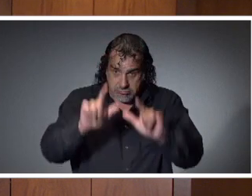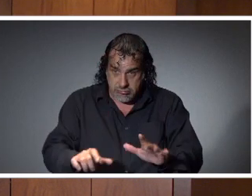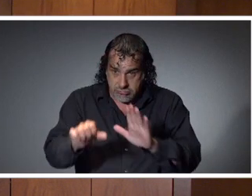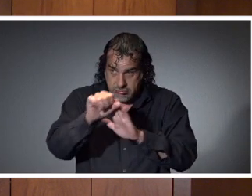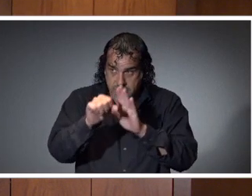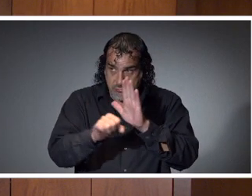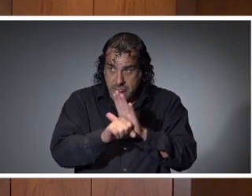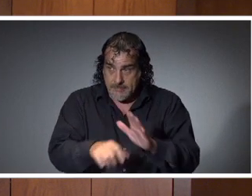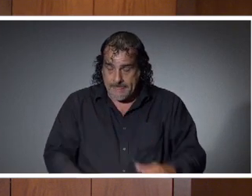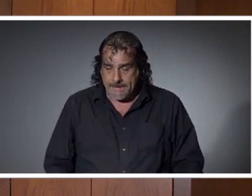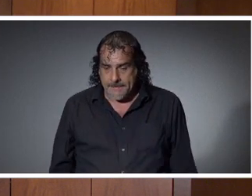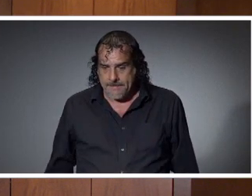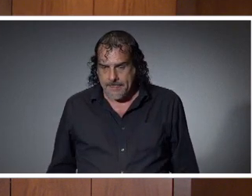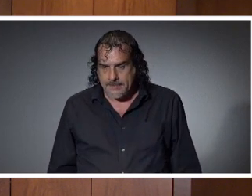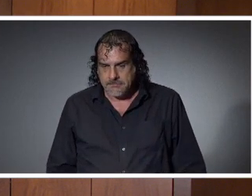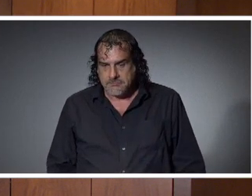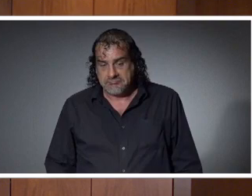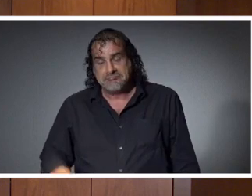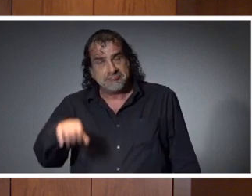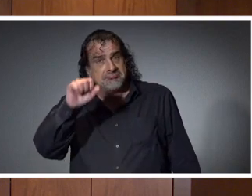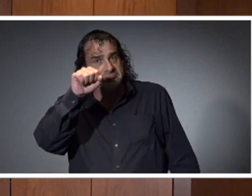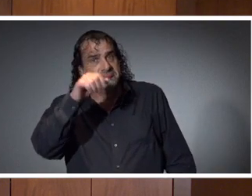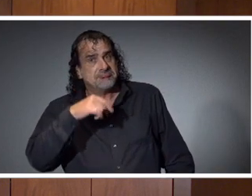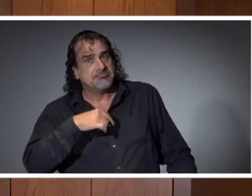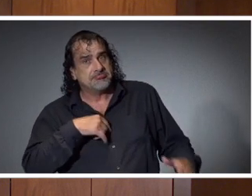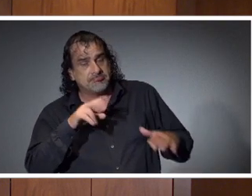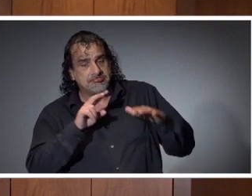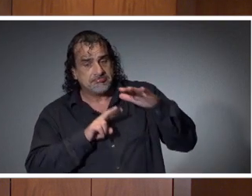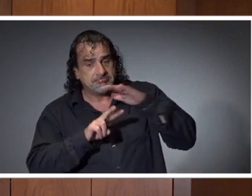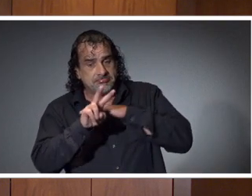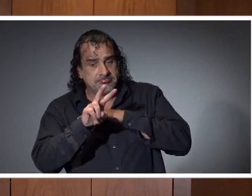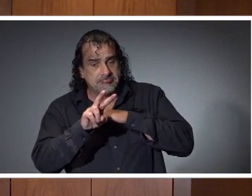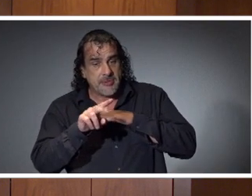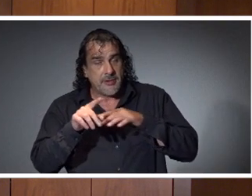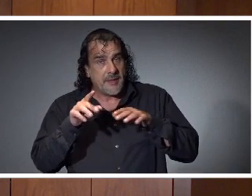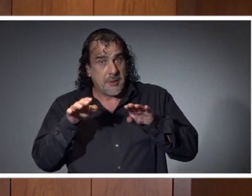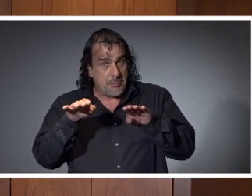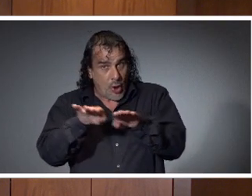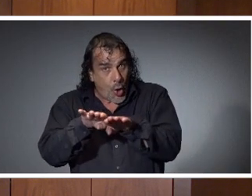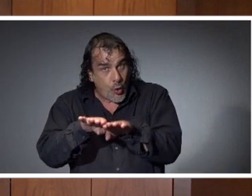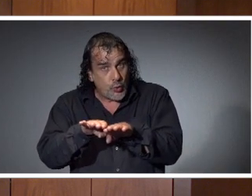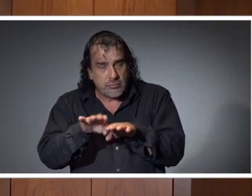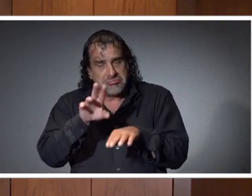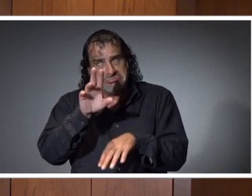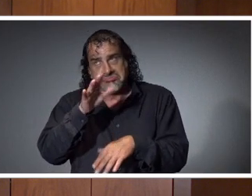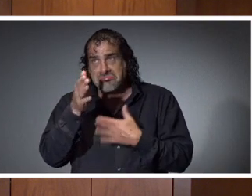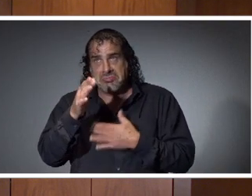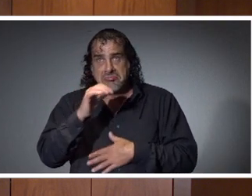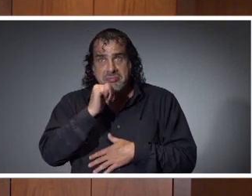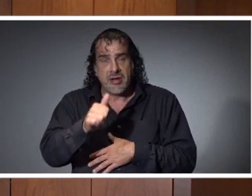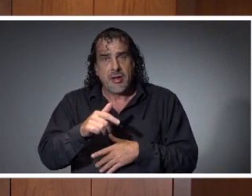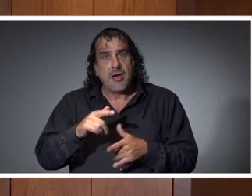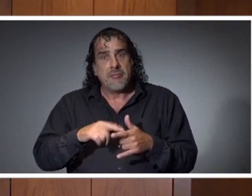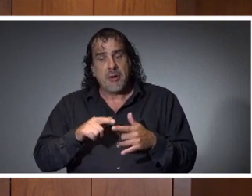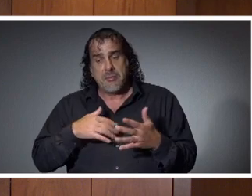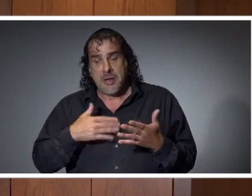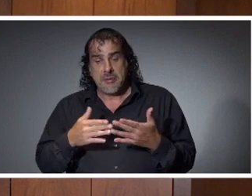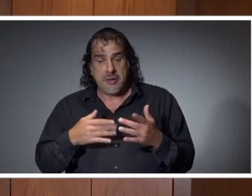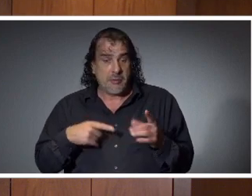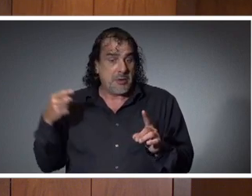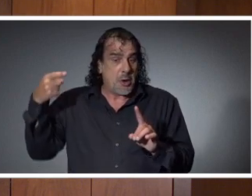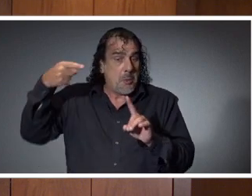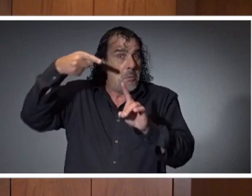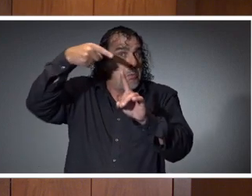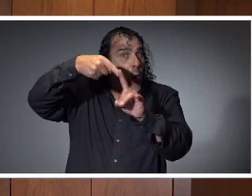up? Yeah, I anticipate, not that they will necessarily be closed, I anticipate that we will get to a point in which there